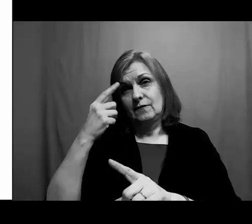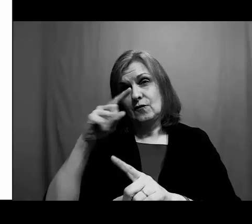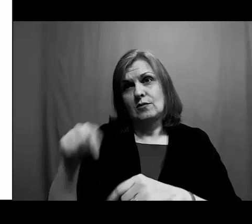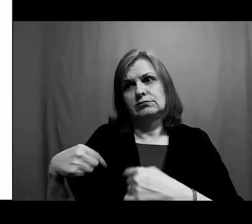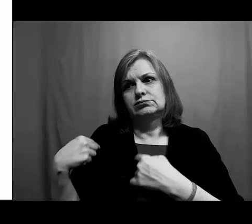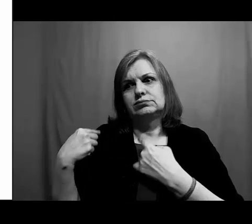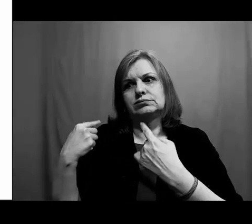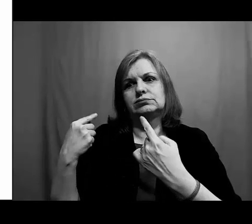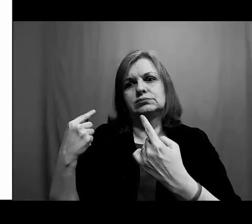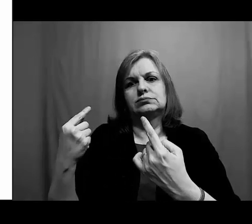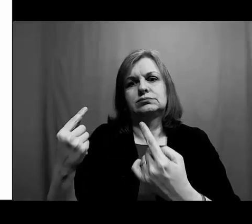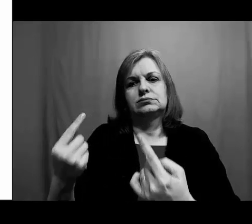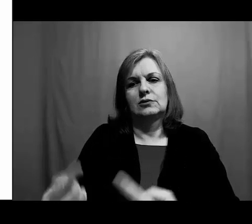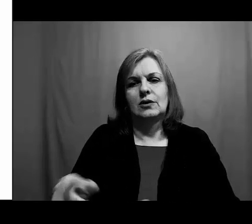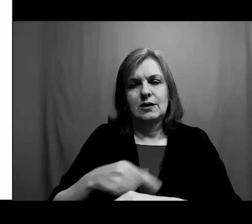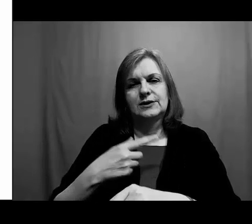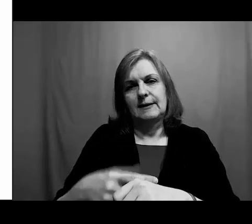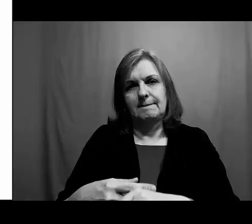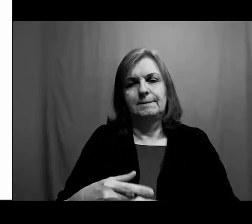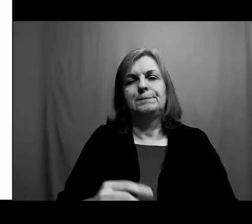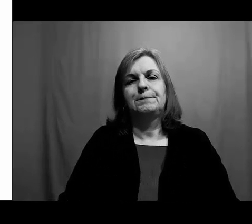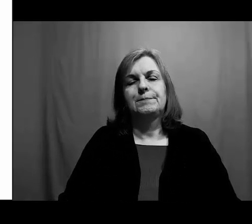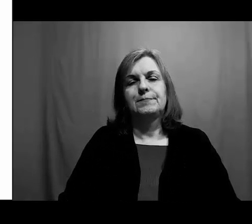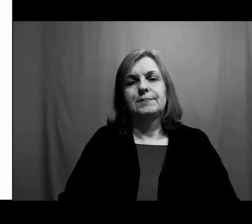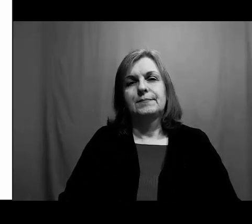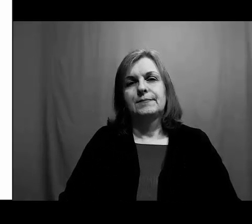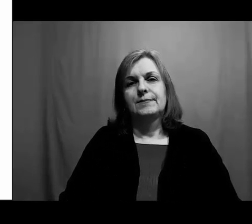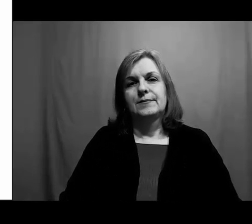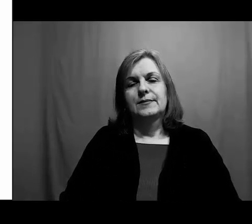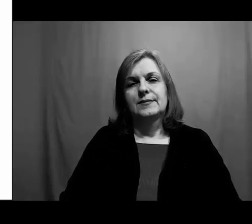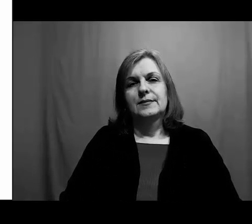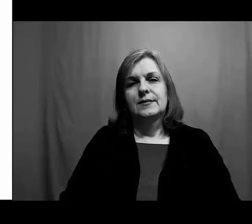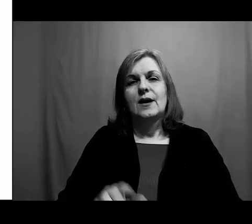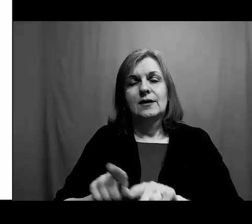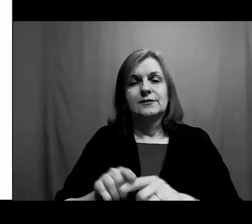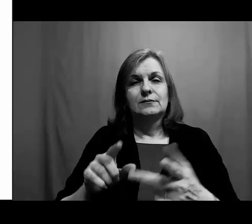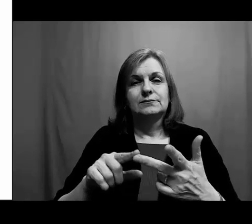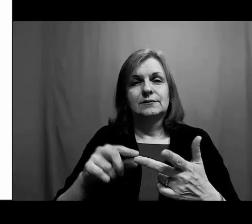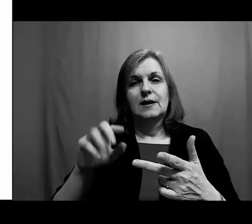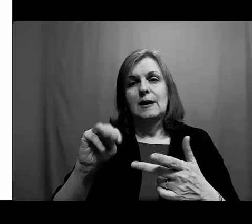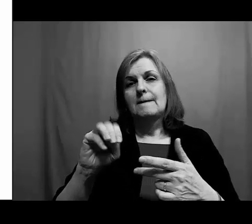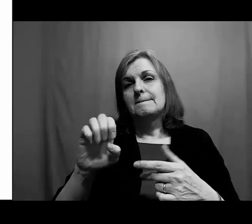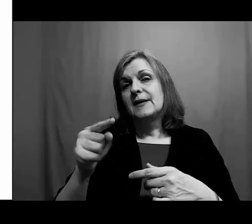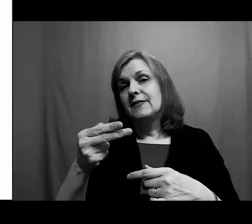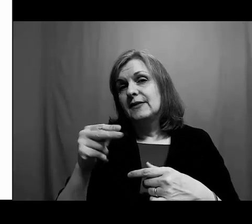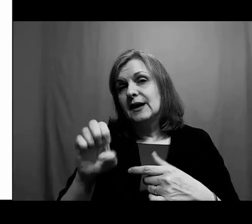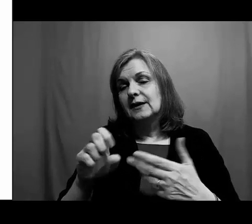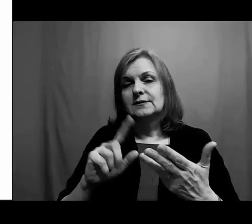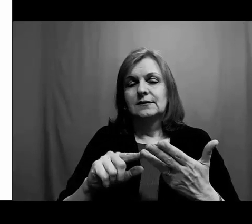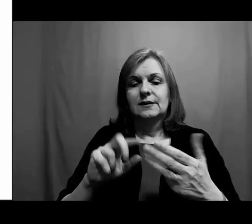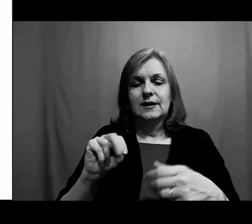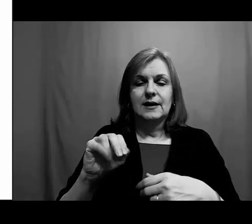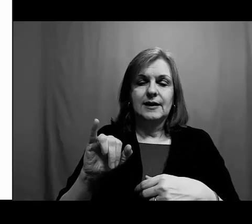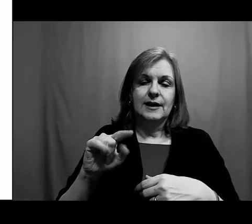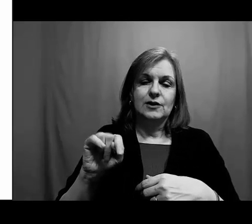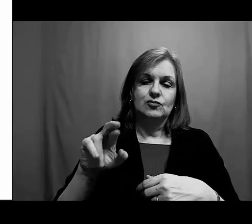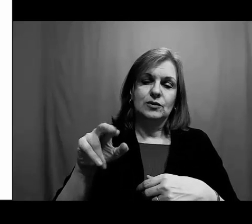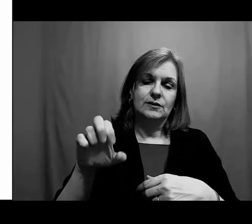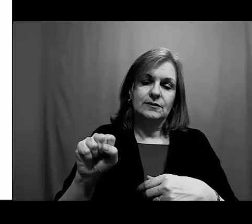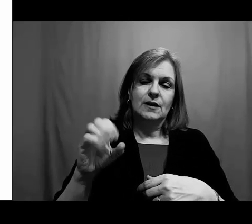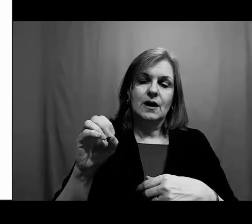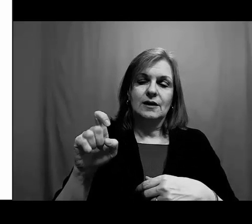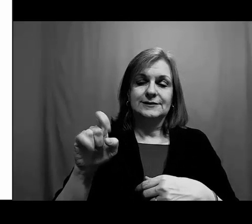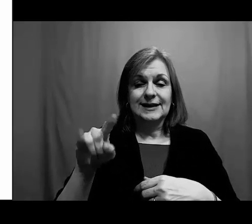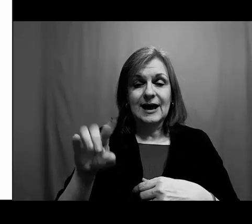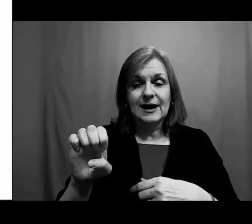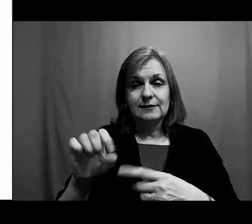for, a very, very long time. And we also look at high levels of methane and nitrous oxide and so on that